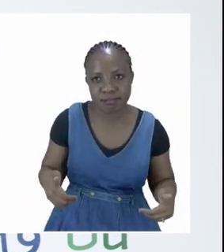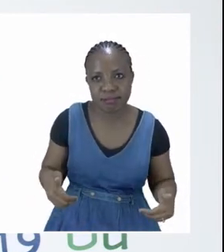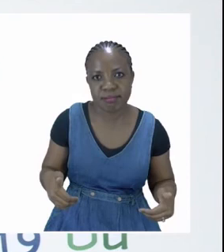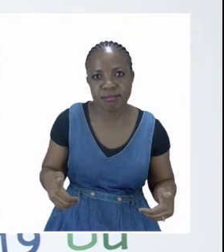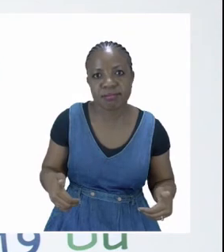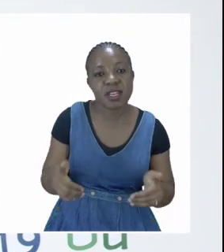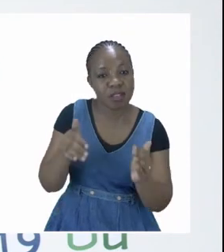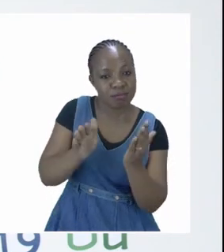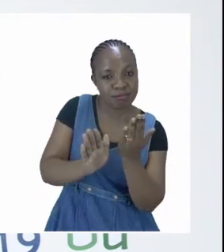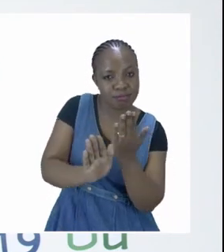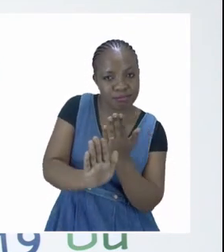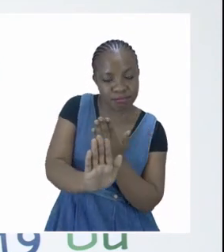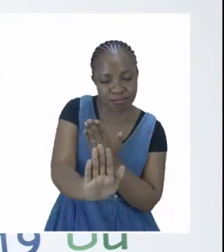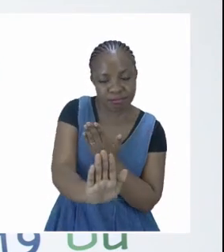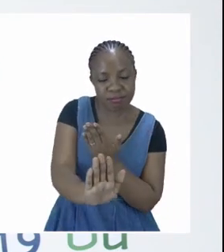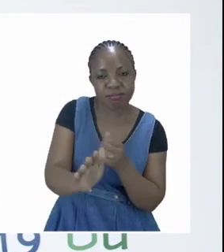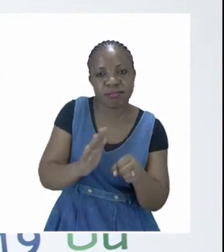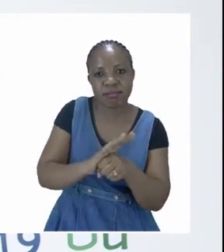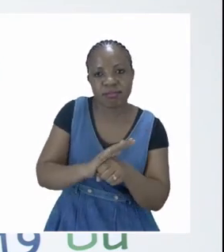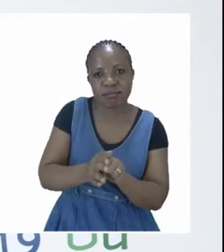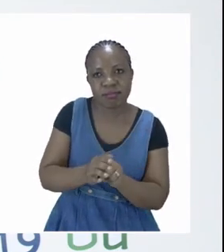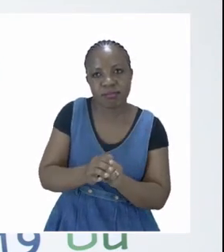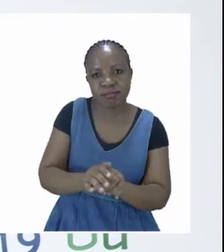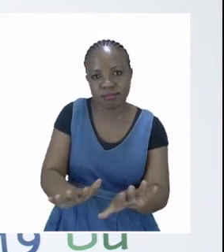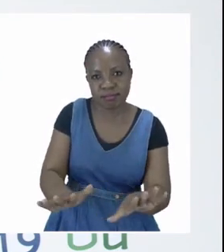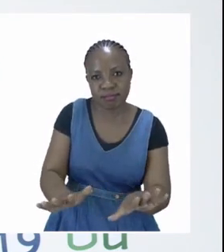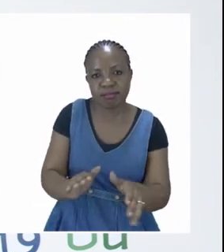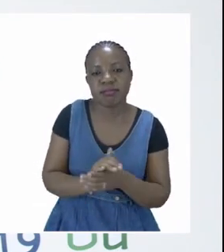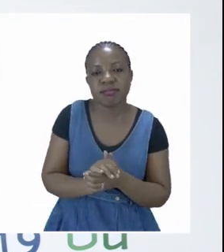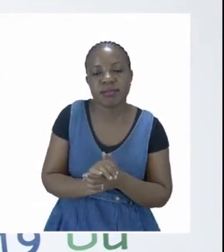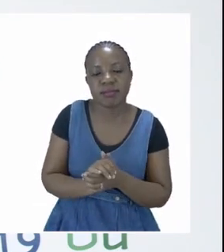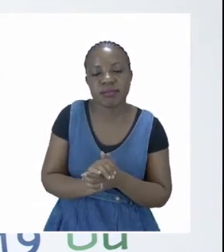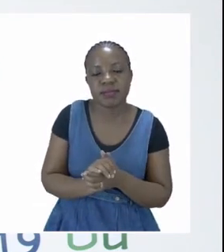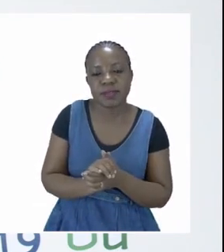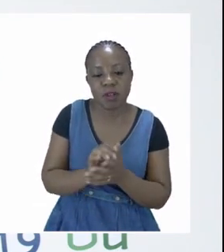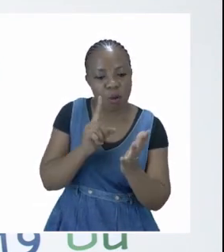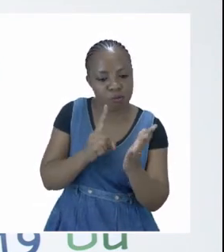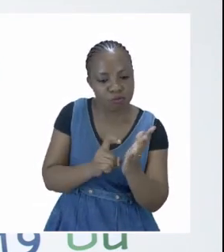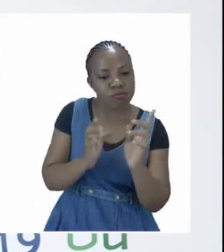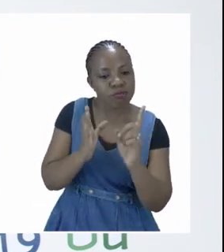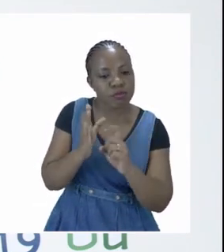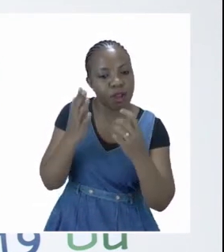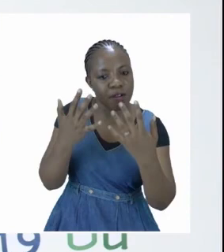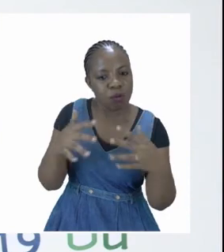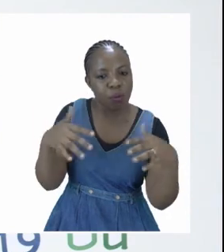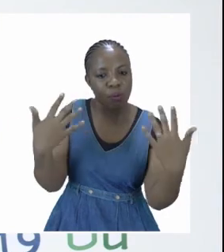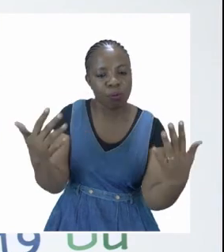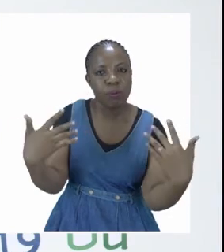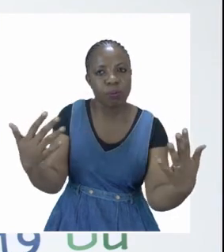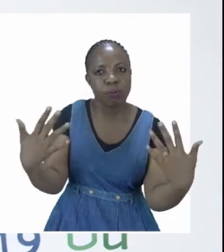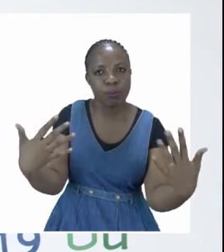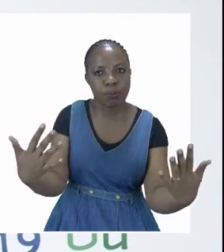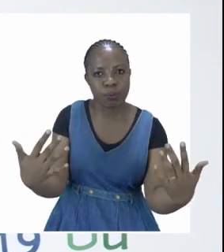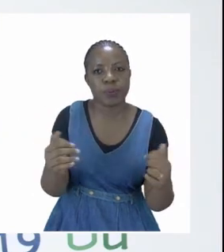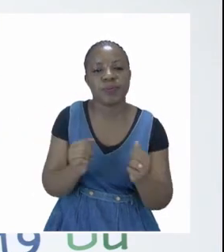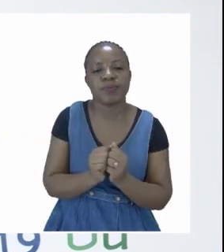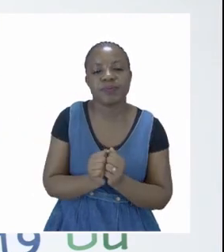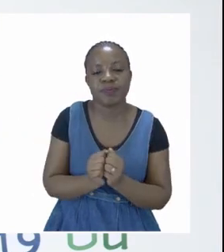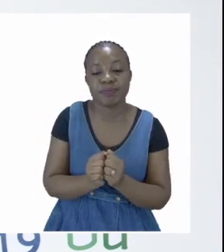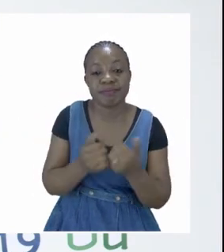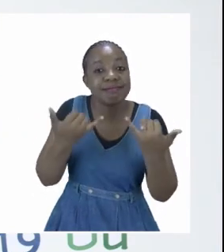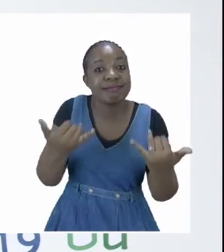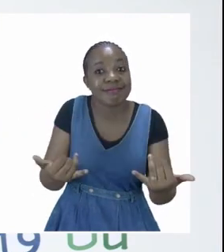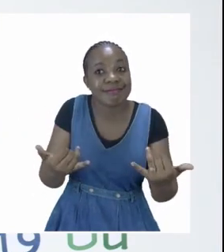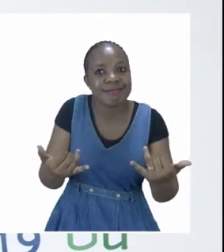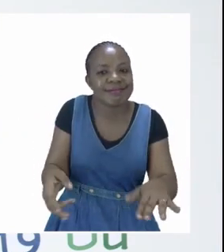from coronavirus. Make sure that before you touch anything else, your hands are dry. Now